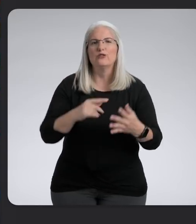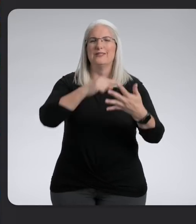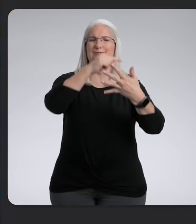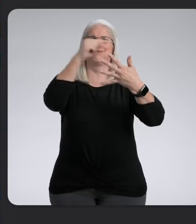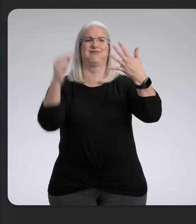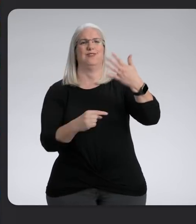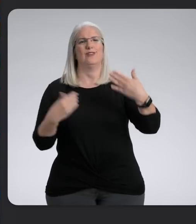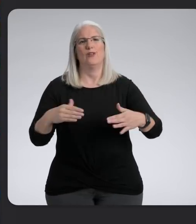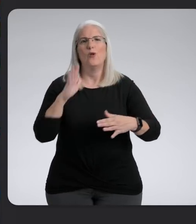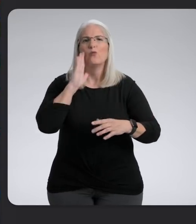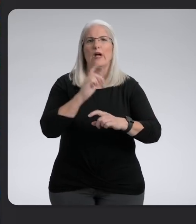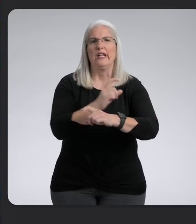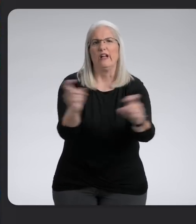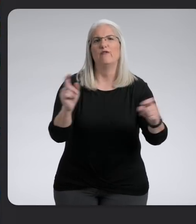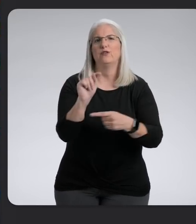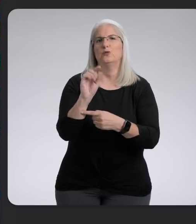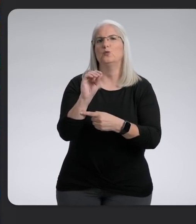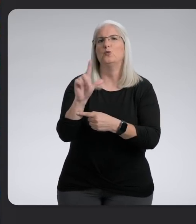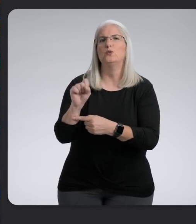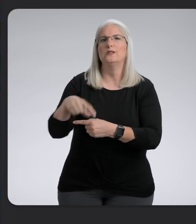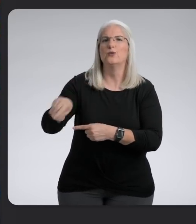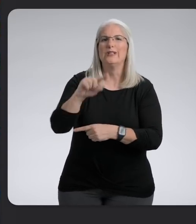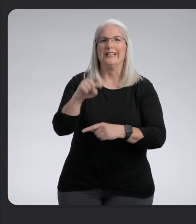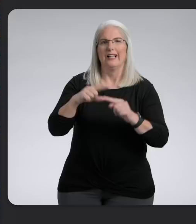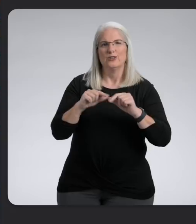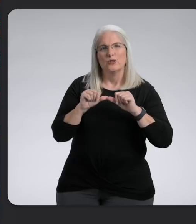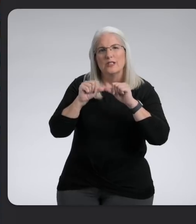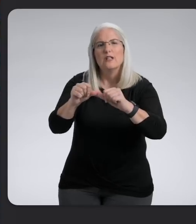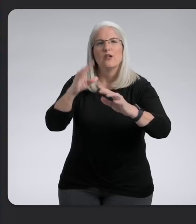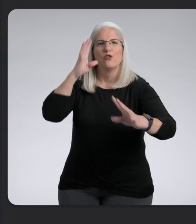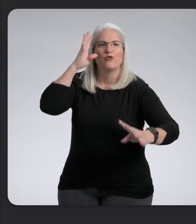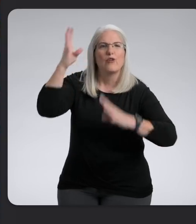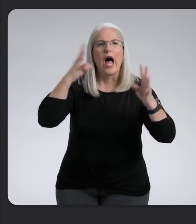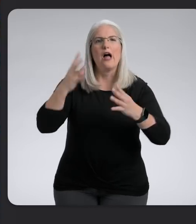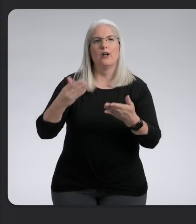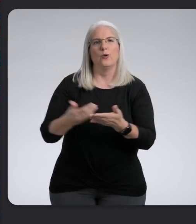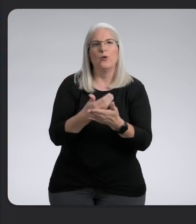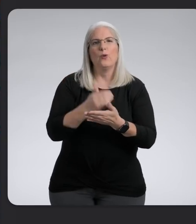need to continue creating the world's most innovative apps, apps that